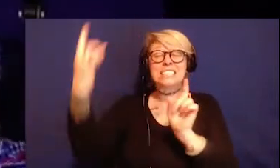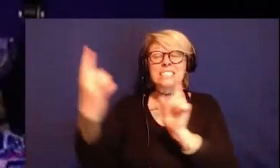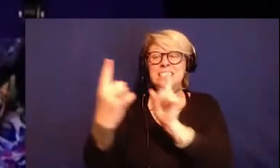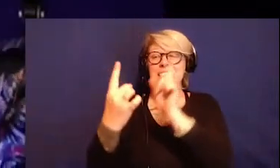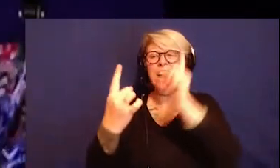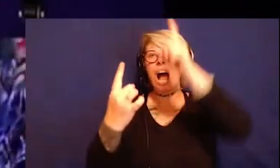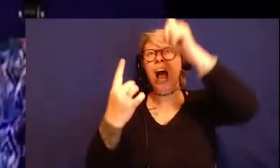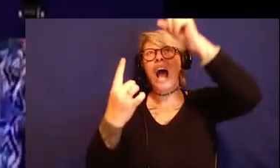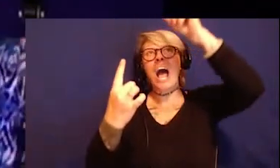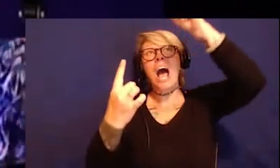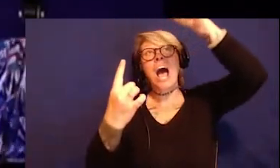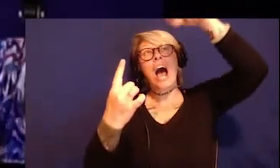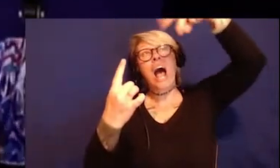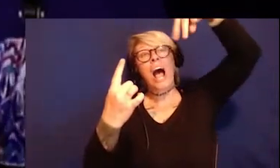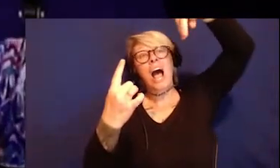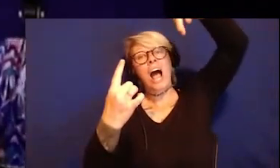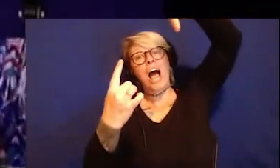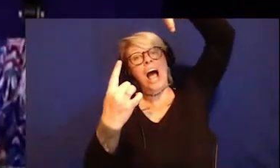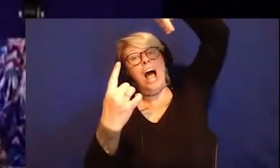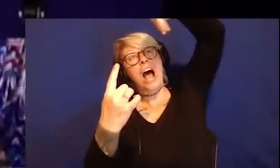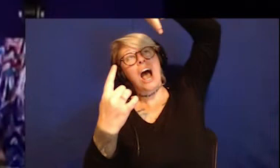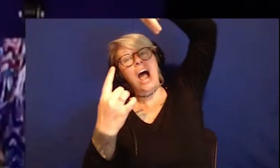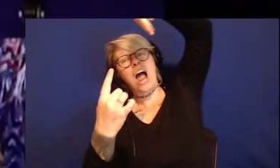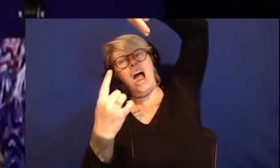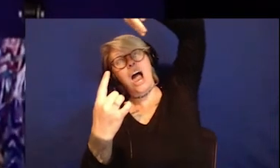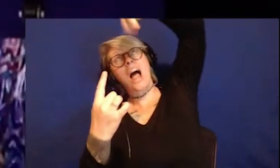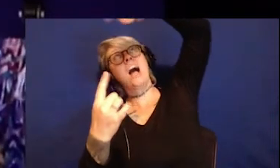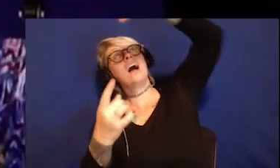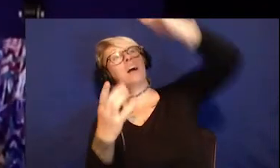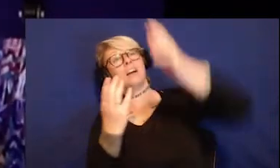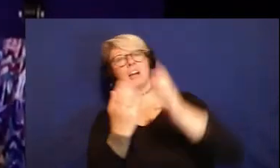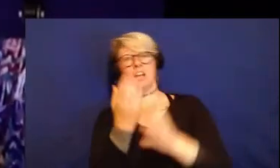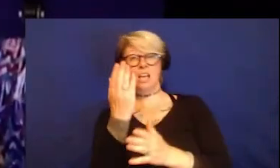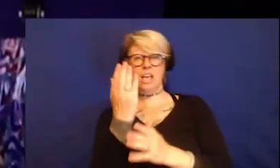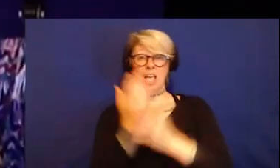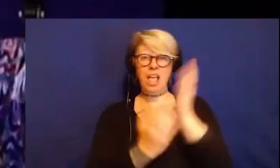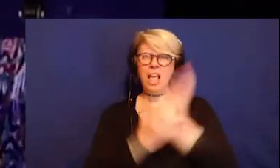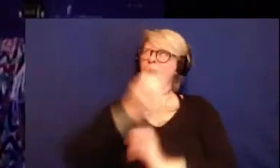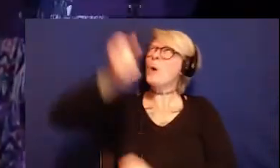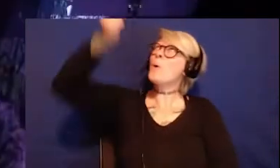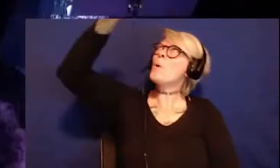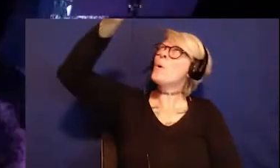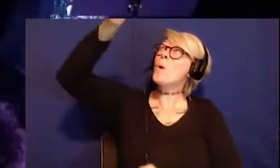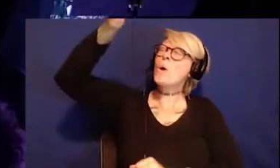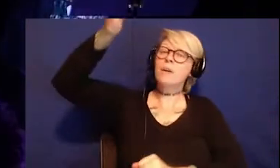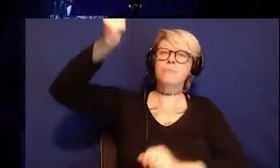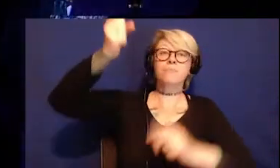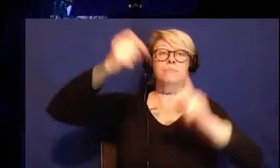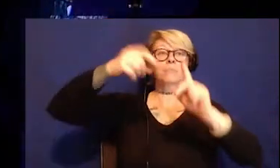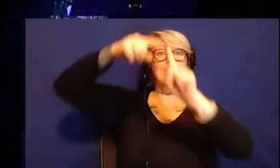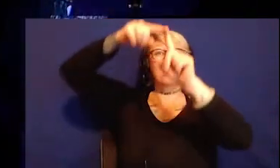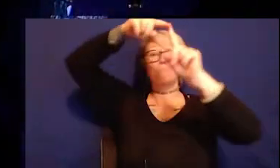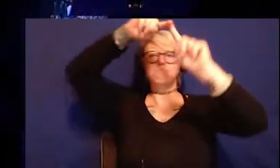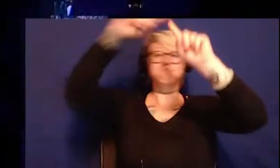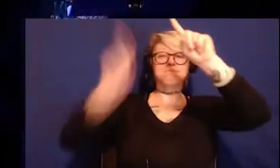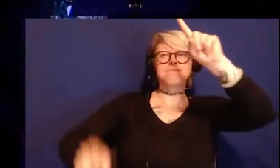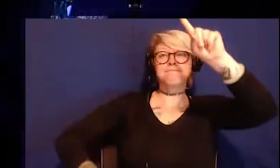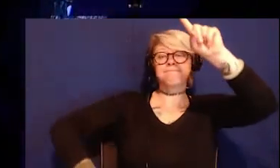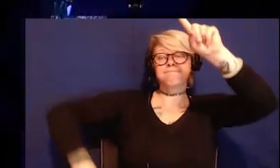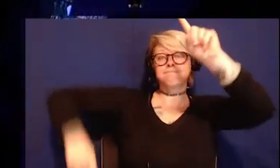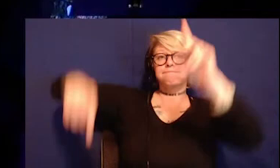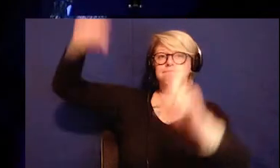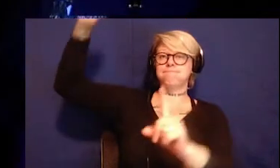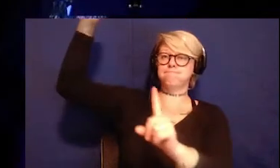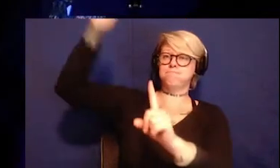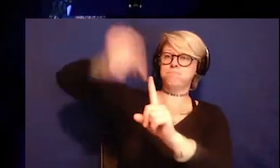jumps extremely high in the air with her weapon pointed at the sky. A gigantic bolt of lightning pierces through the clouds and hits the